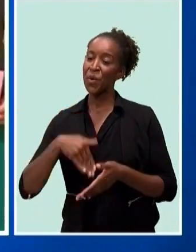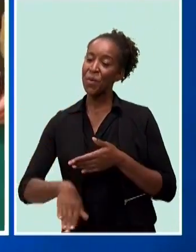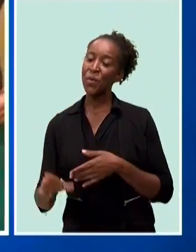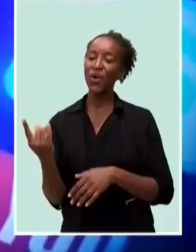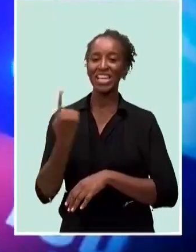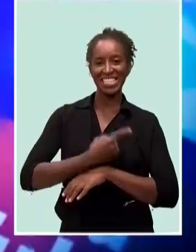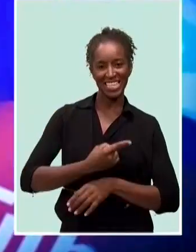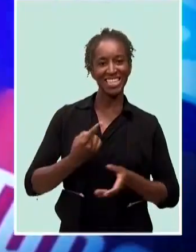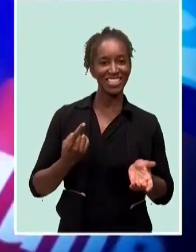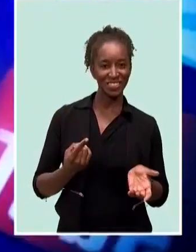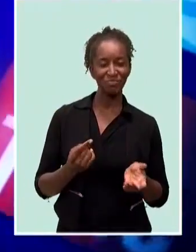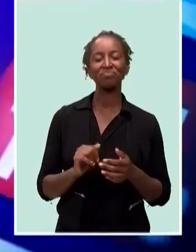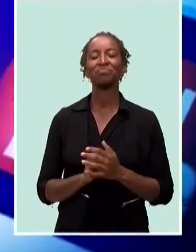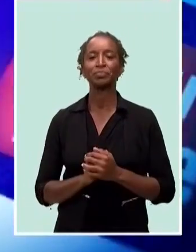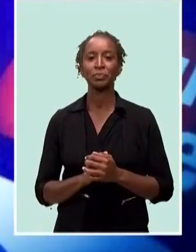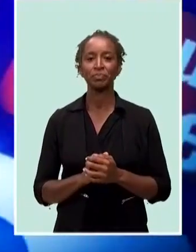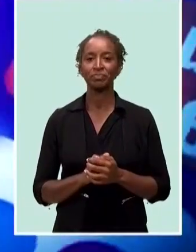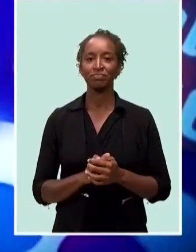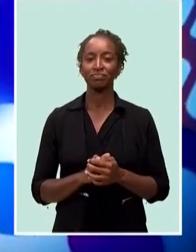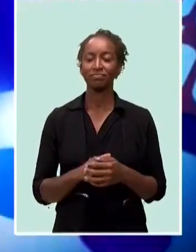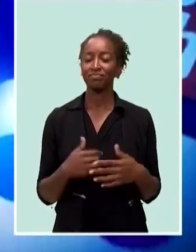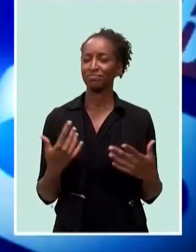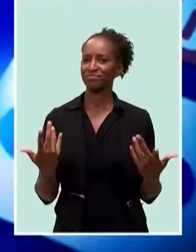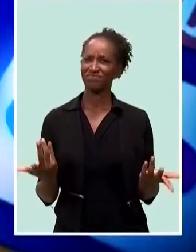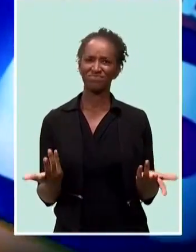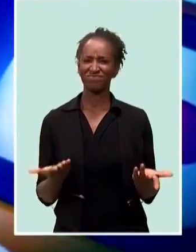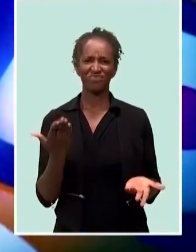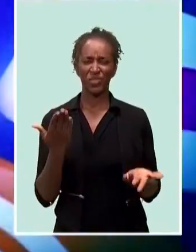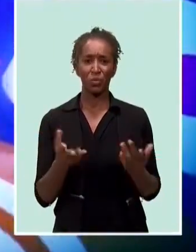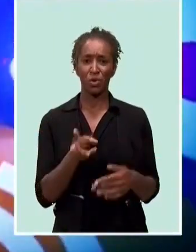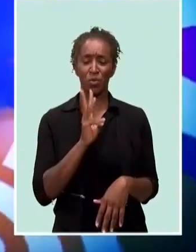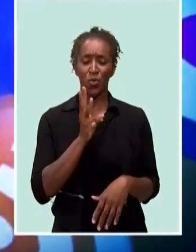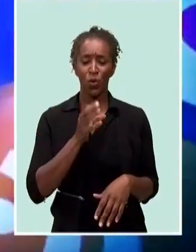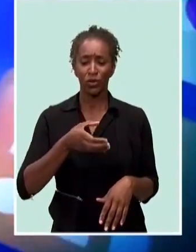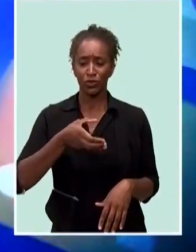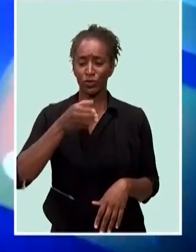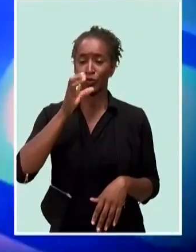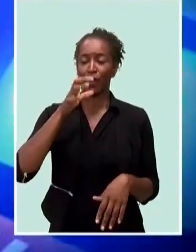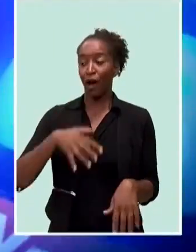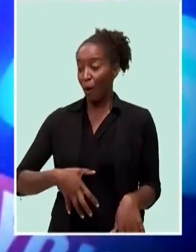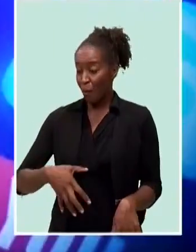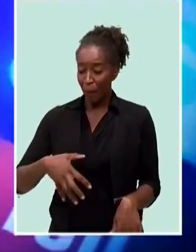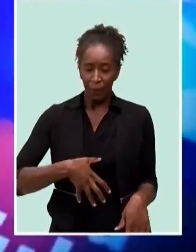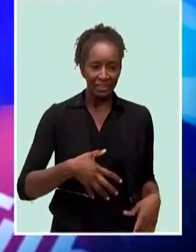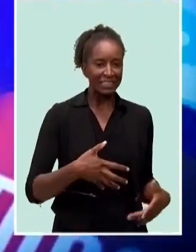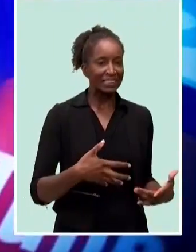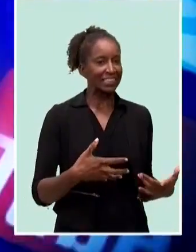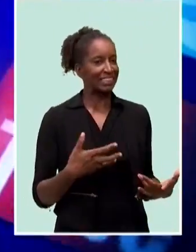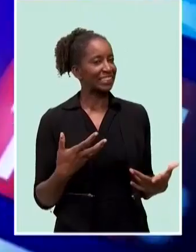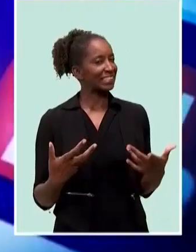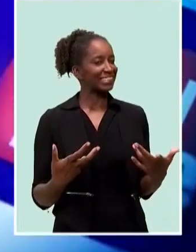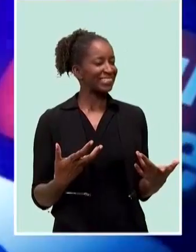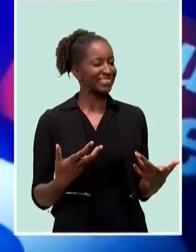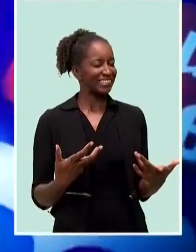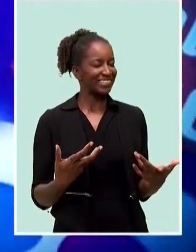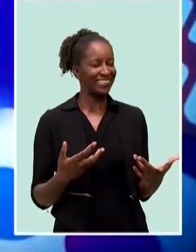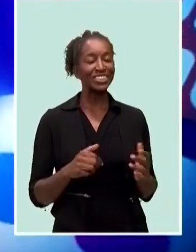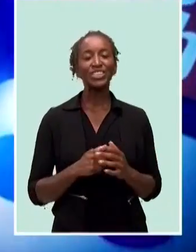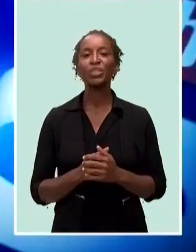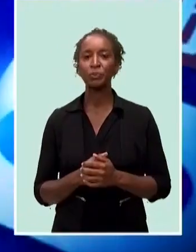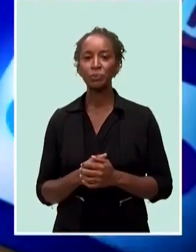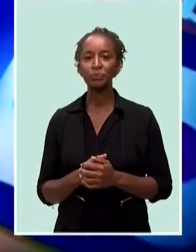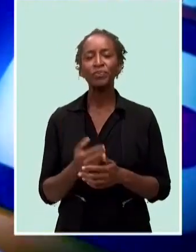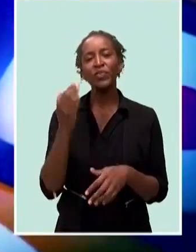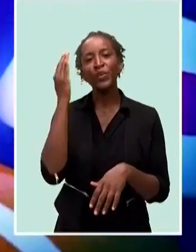July. I don't know, Lisa, they say something might be in the water, but I think it's a whole lot more than that. Now, after a long day at